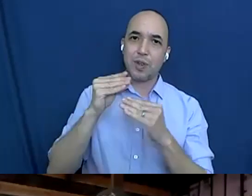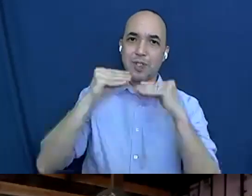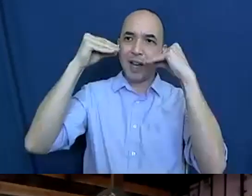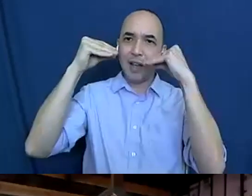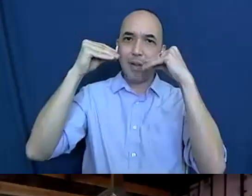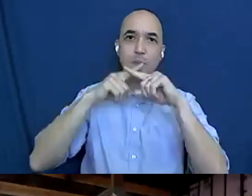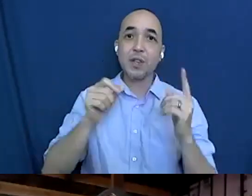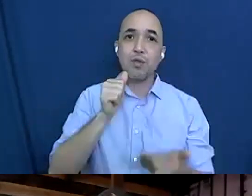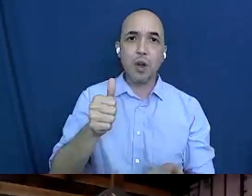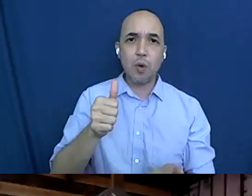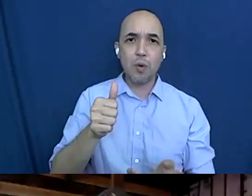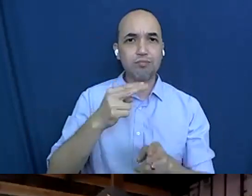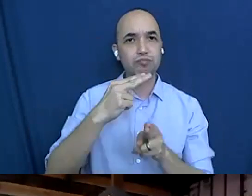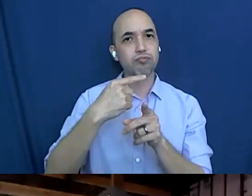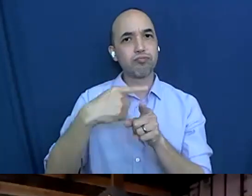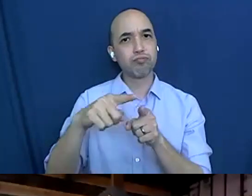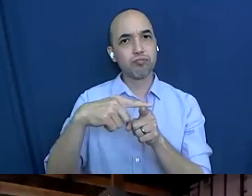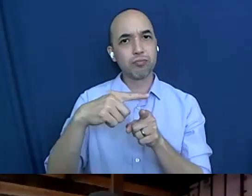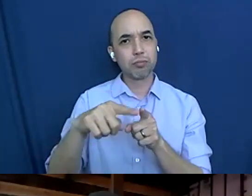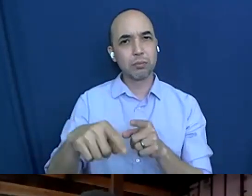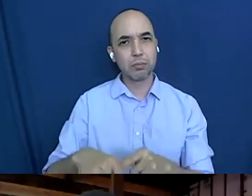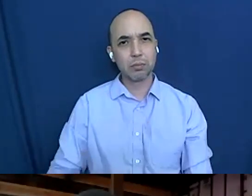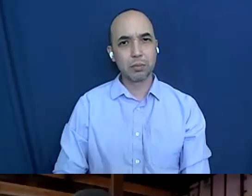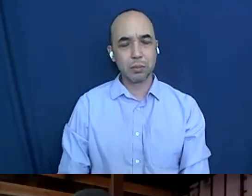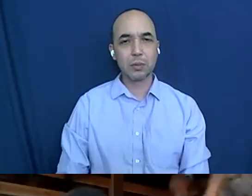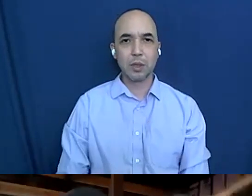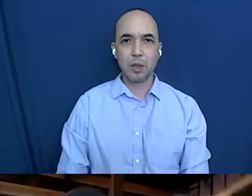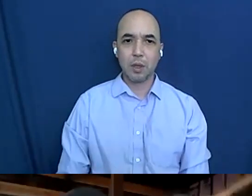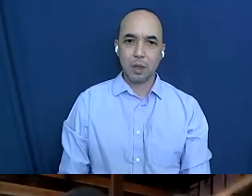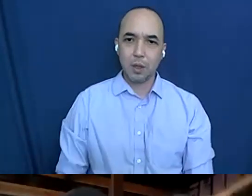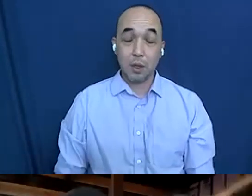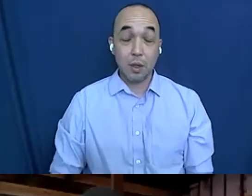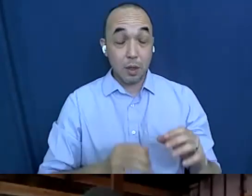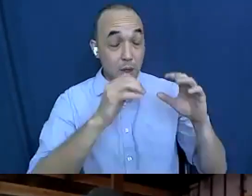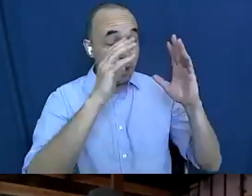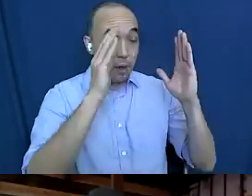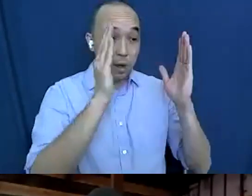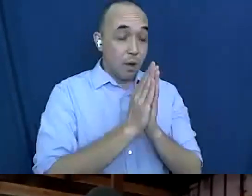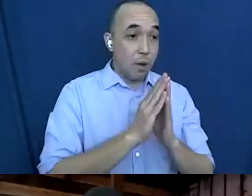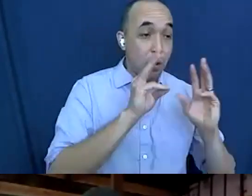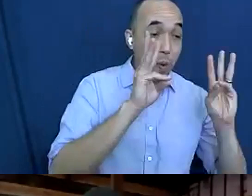you. Amazing. So, you're so amazing, Rodney.